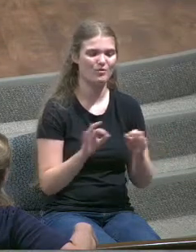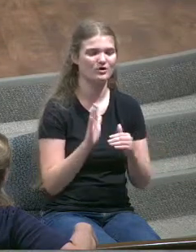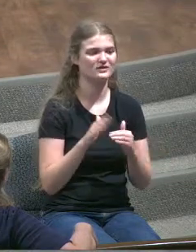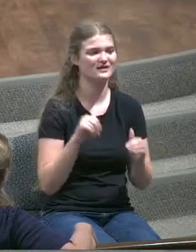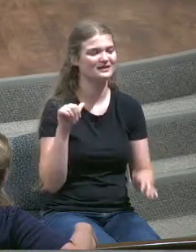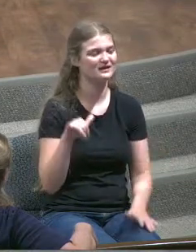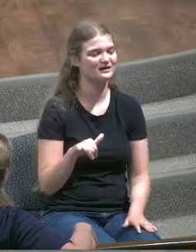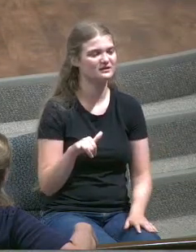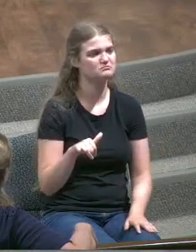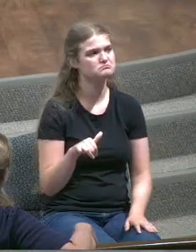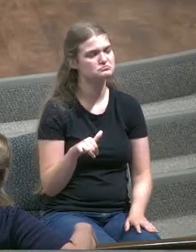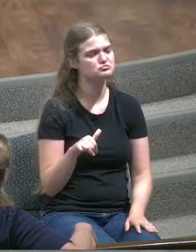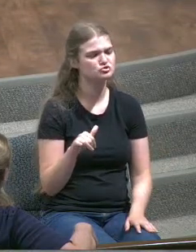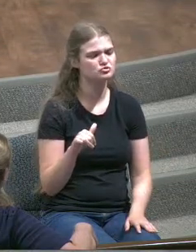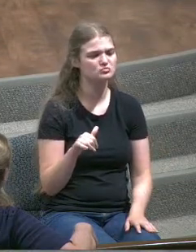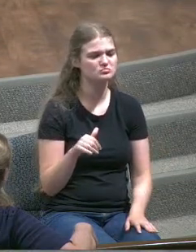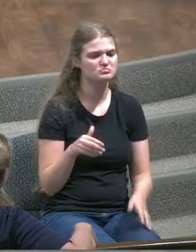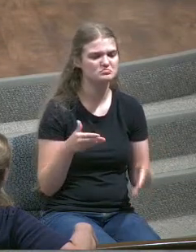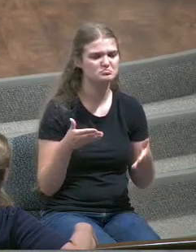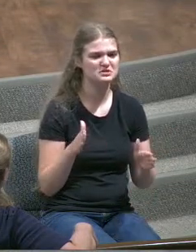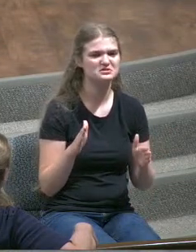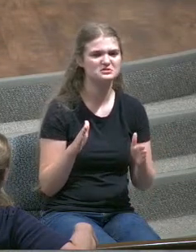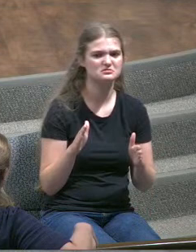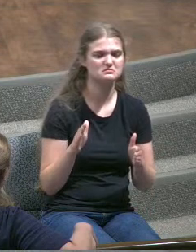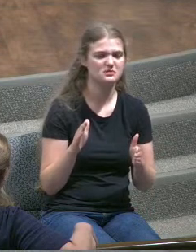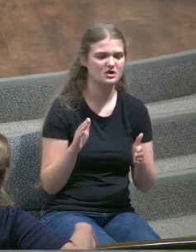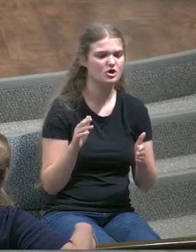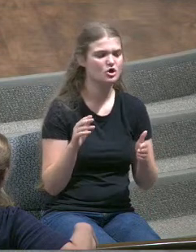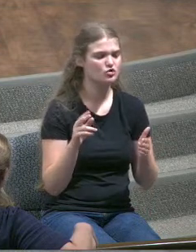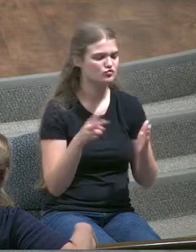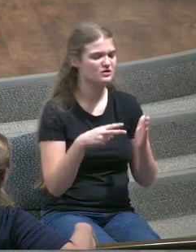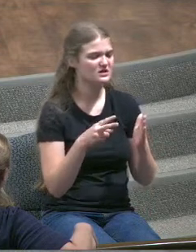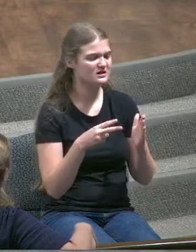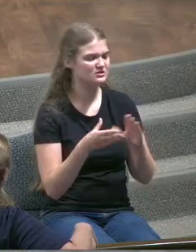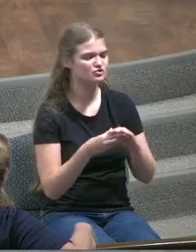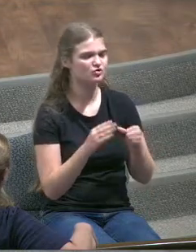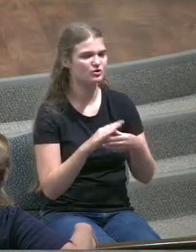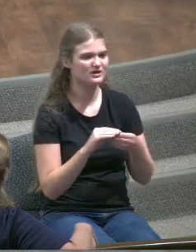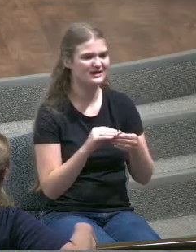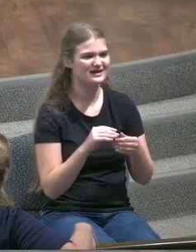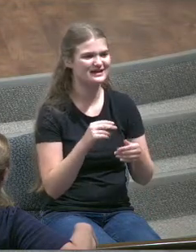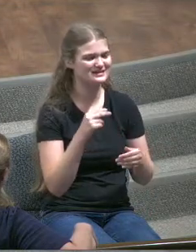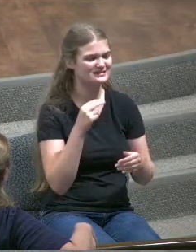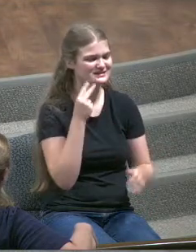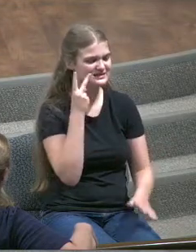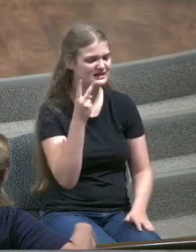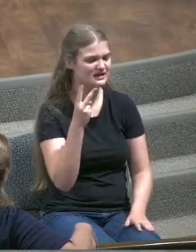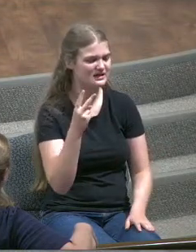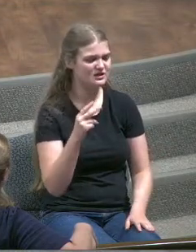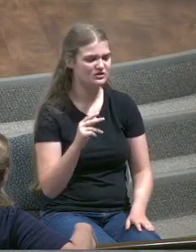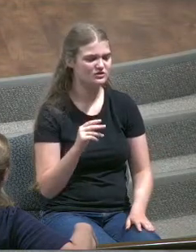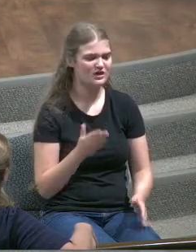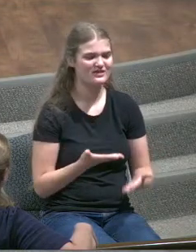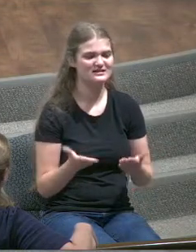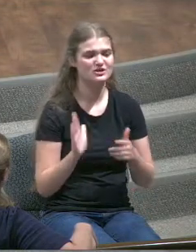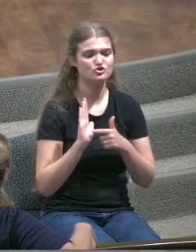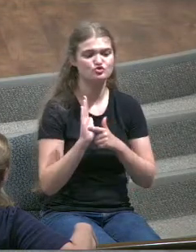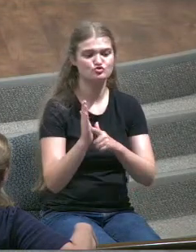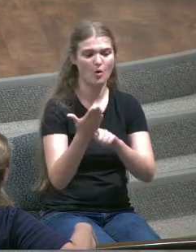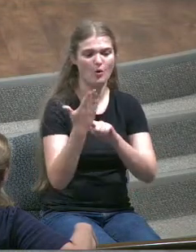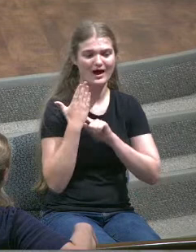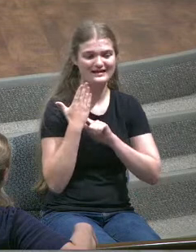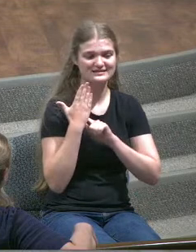look through this, again, very short story at the signs that we see that show us